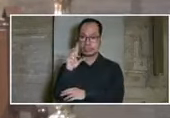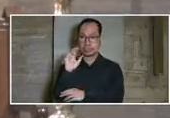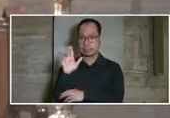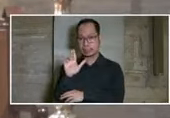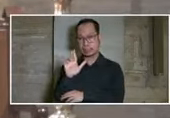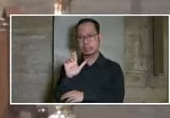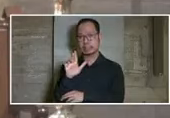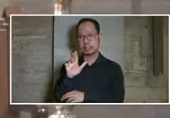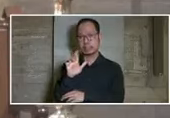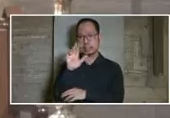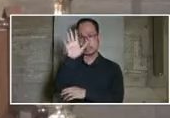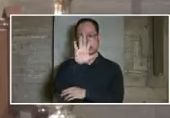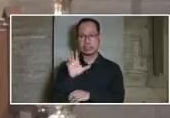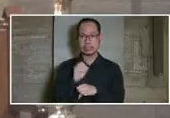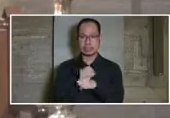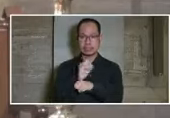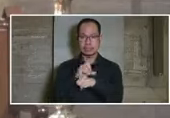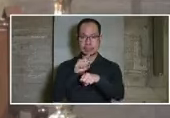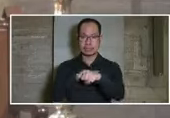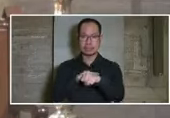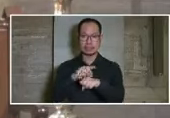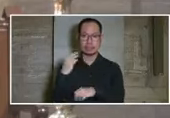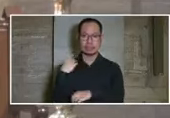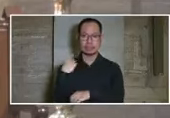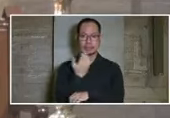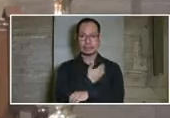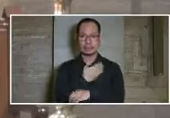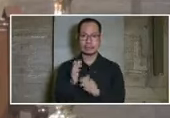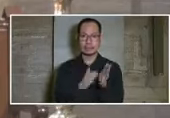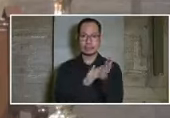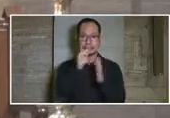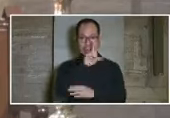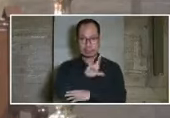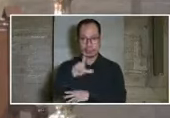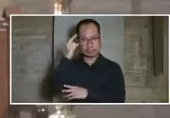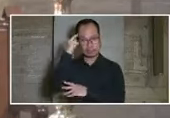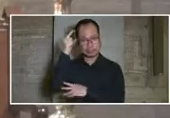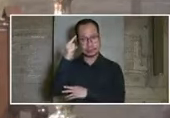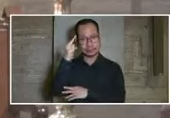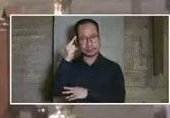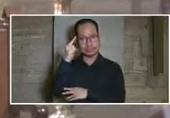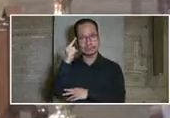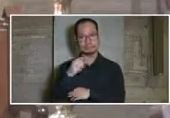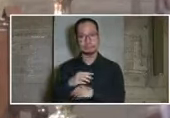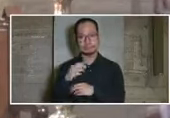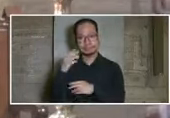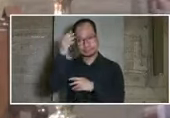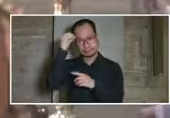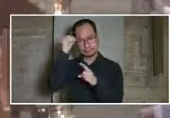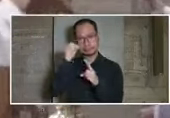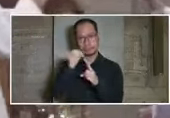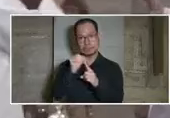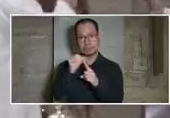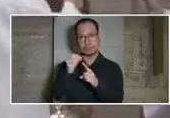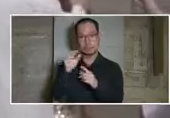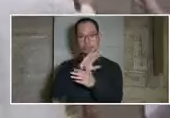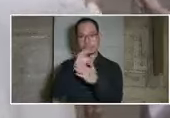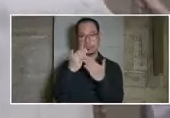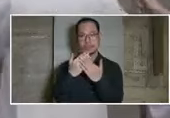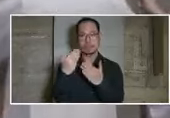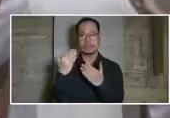in Ordinary Time. And we praise the Lord for this opportunity that we are all here